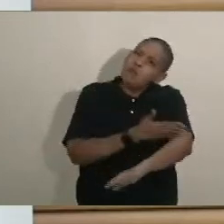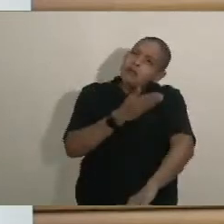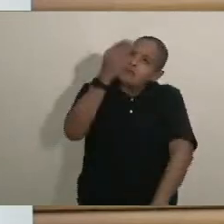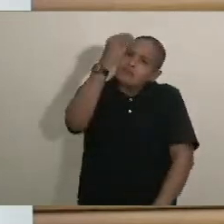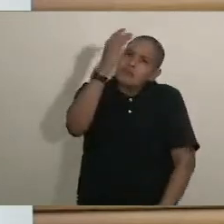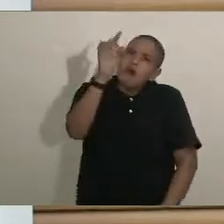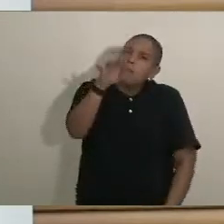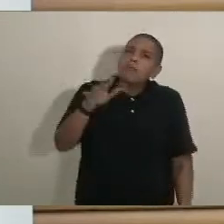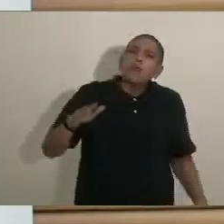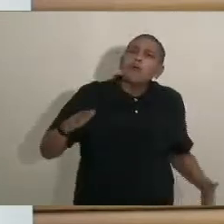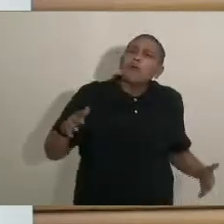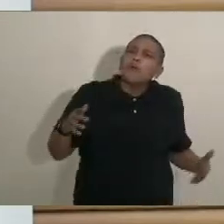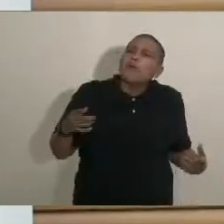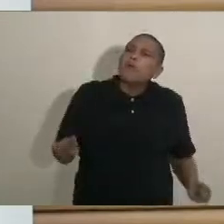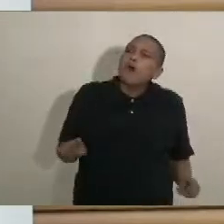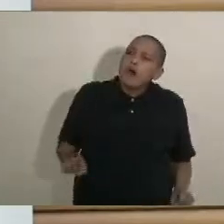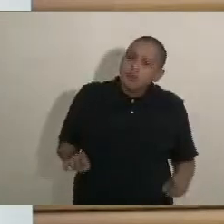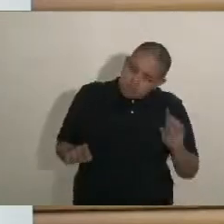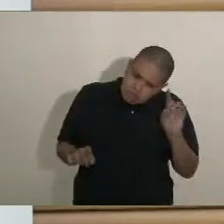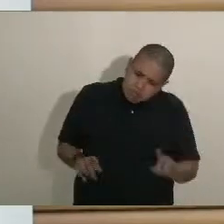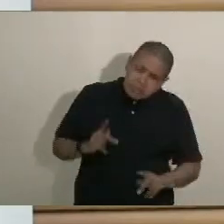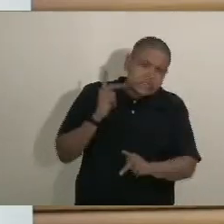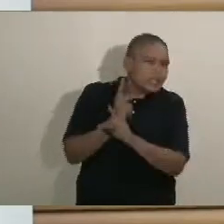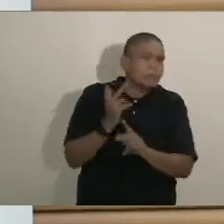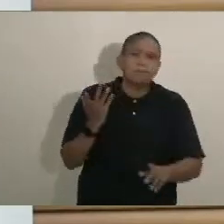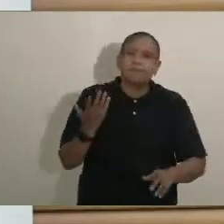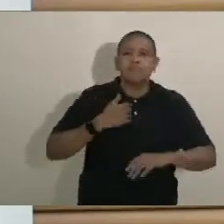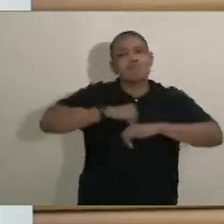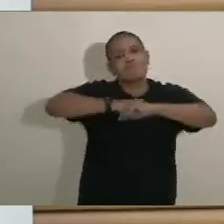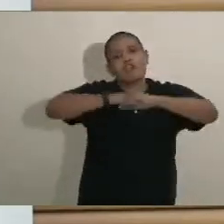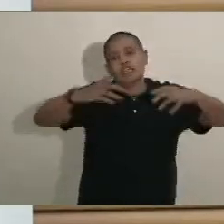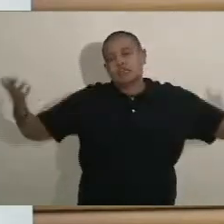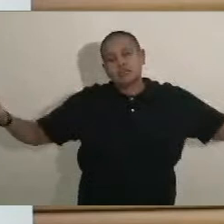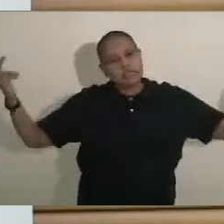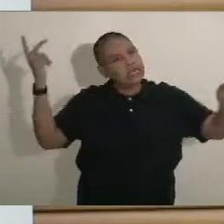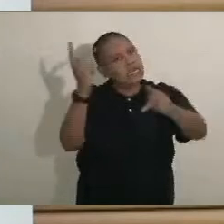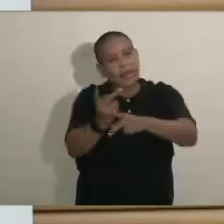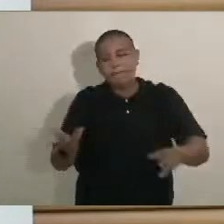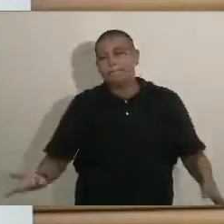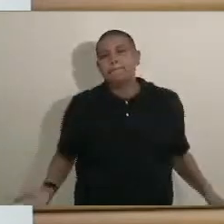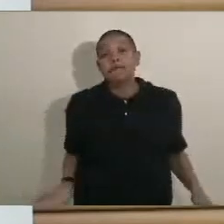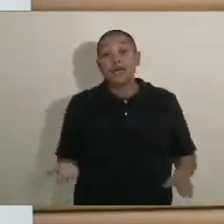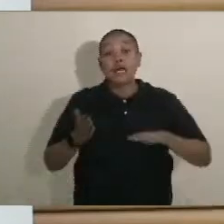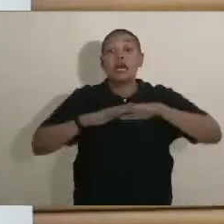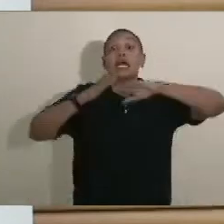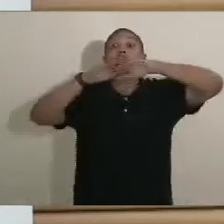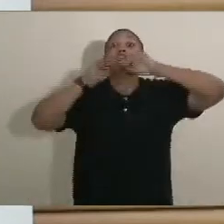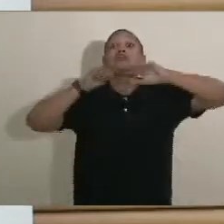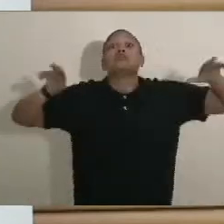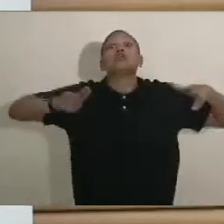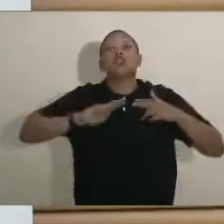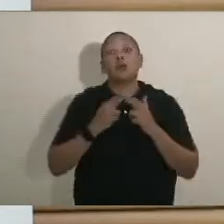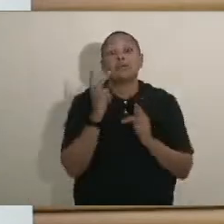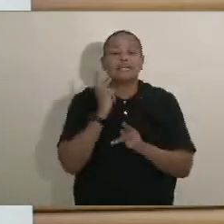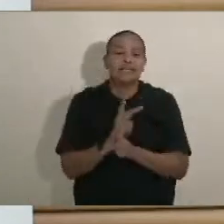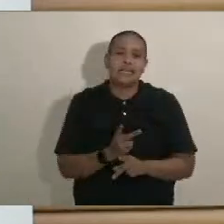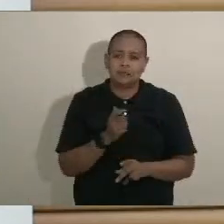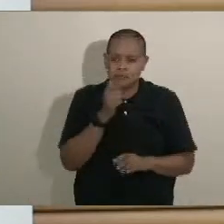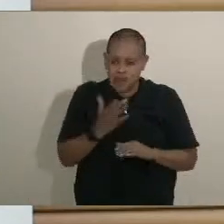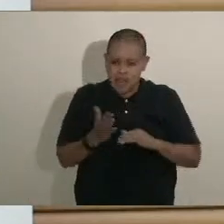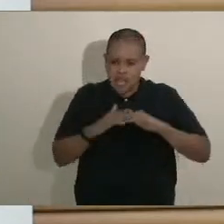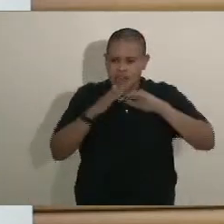happening. So please, protect yourself. We do have increase in numbers, not increase